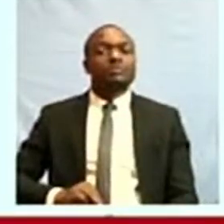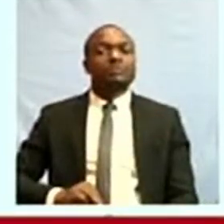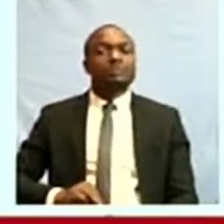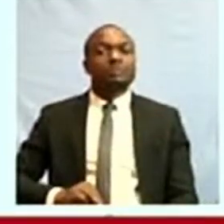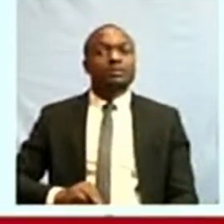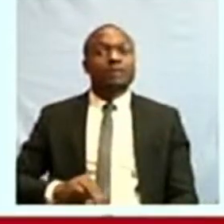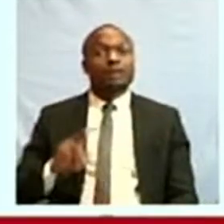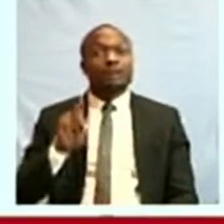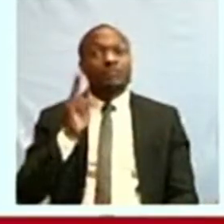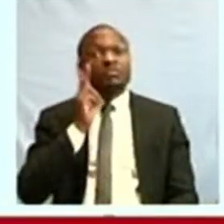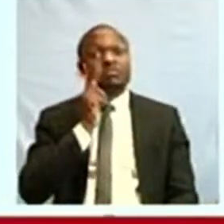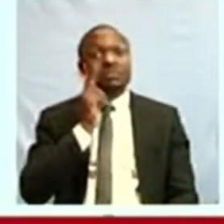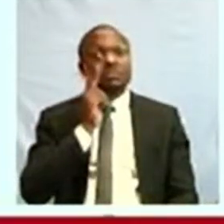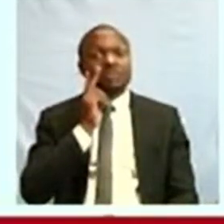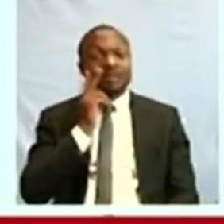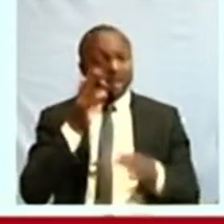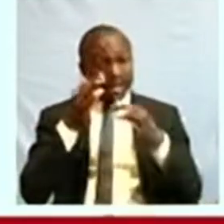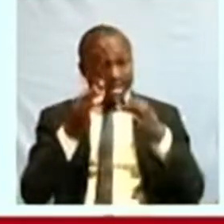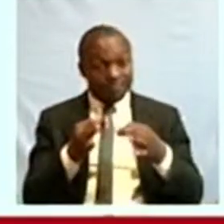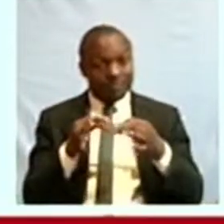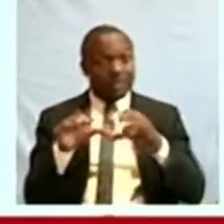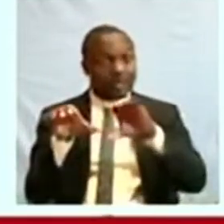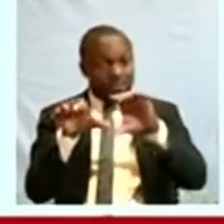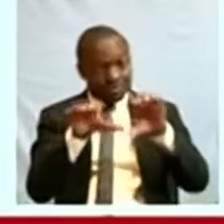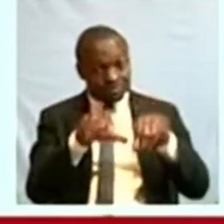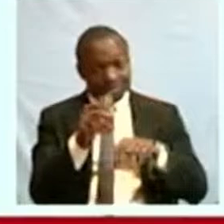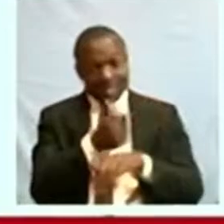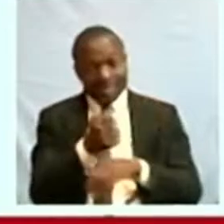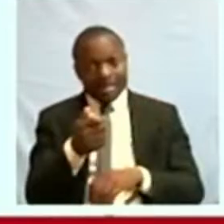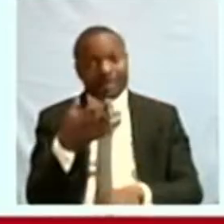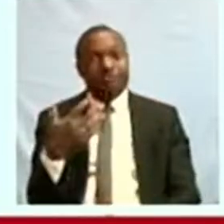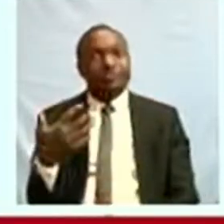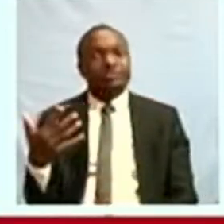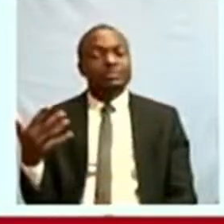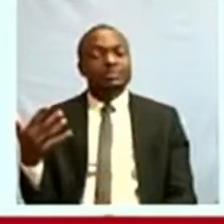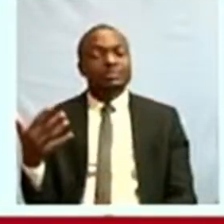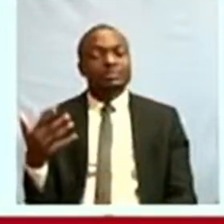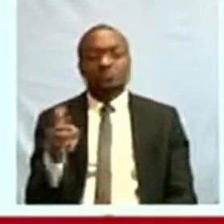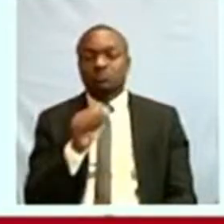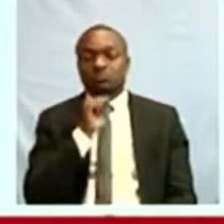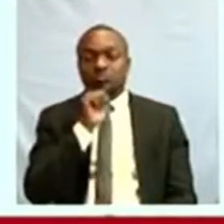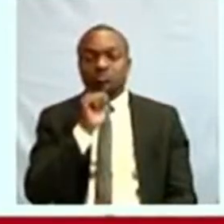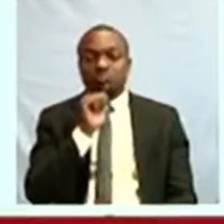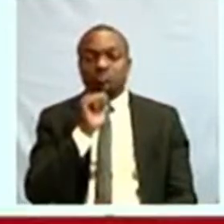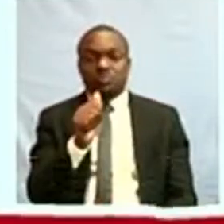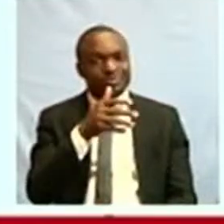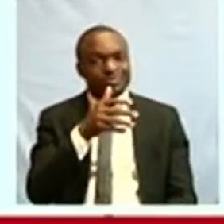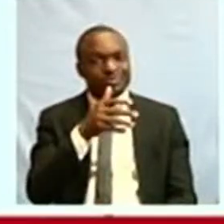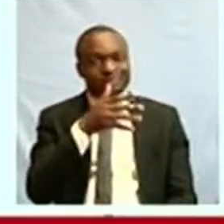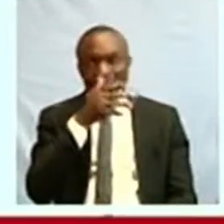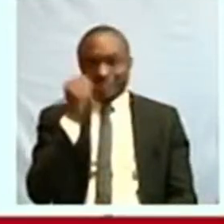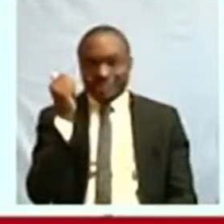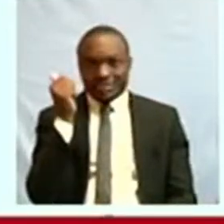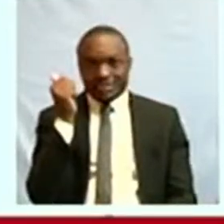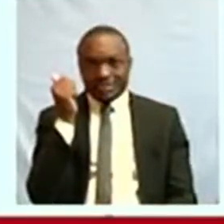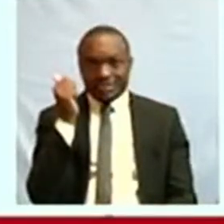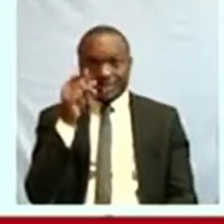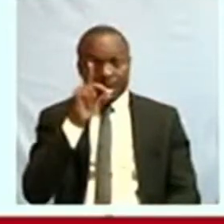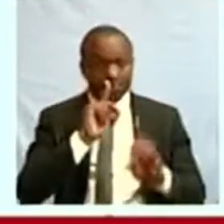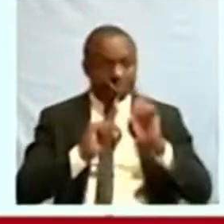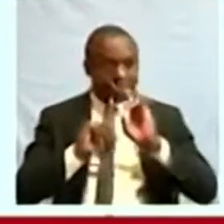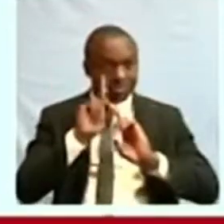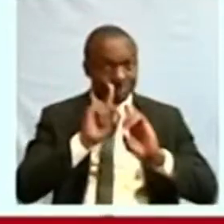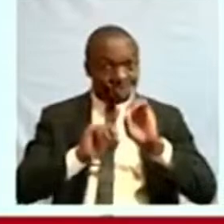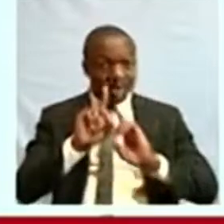Mr. Victor Lumia, that if we do, there are certain aspects, maybe it would not even be best to discuss them